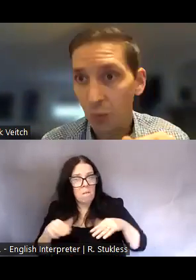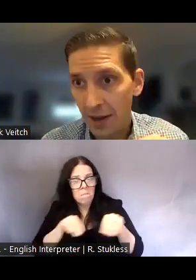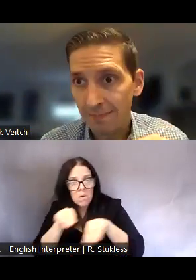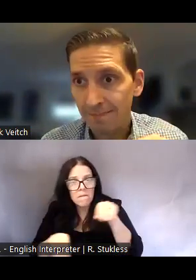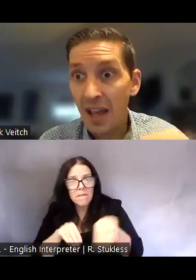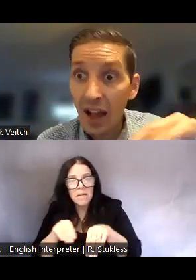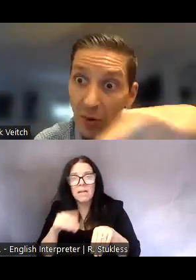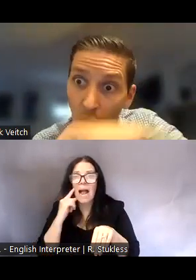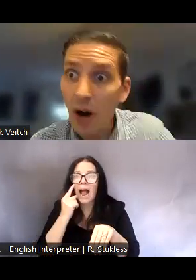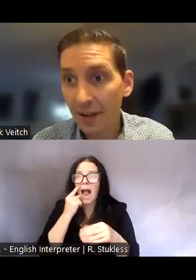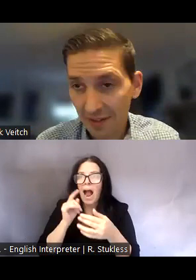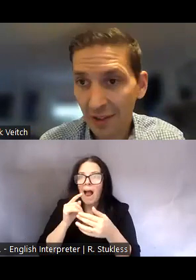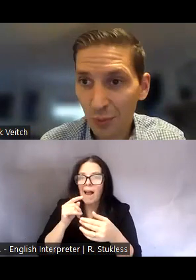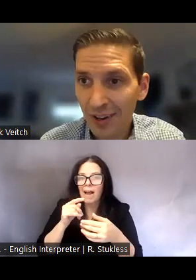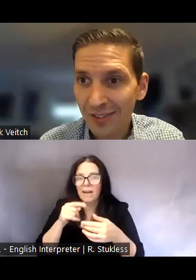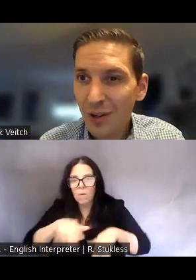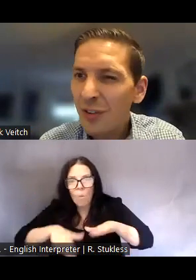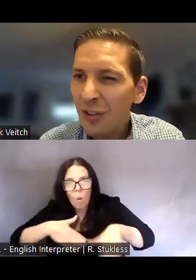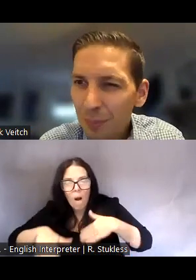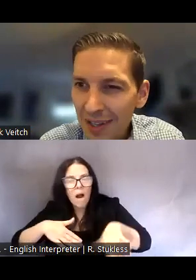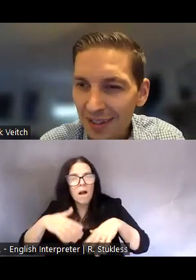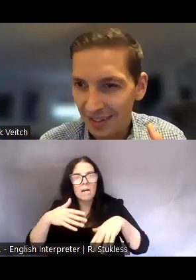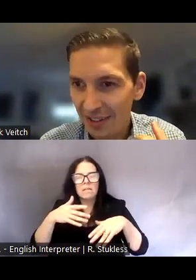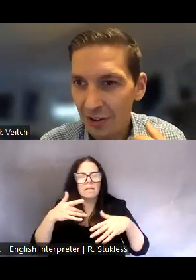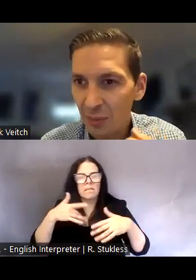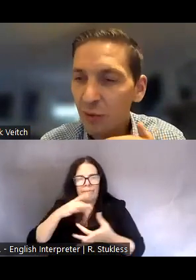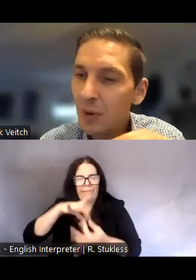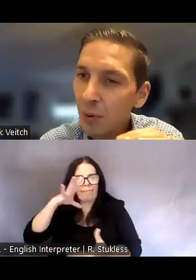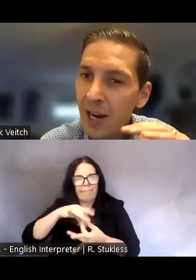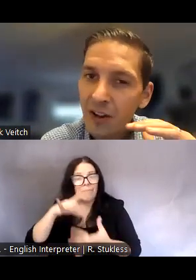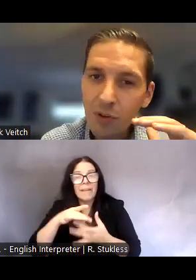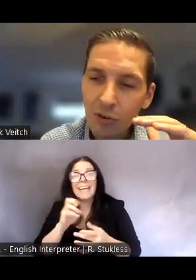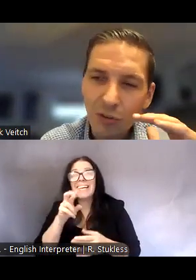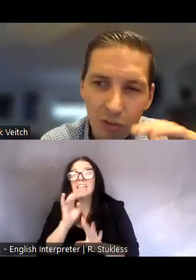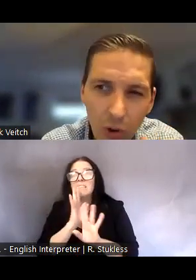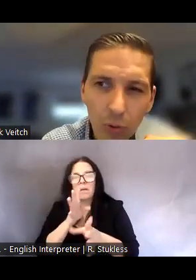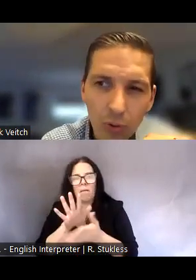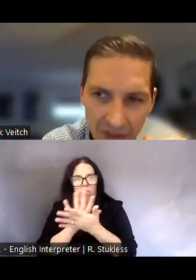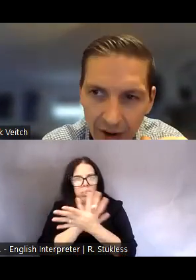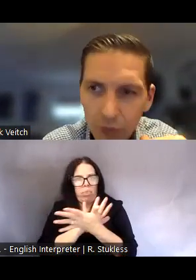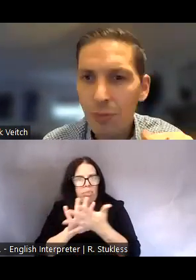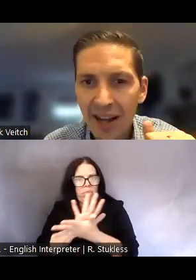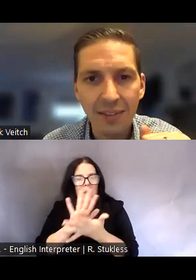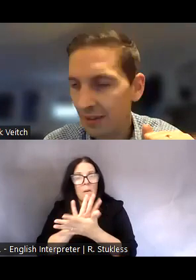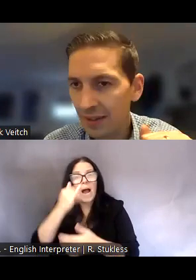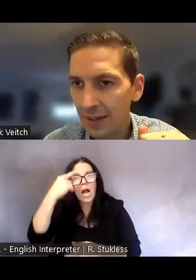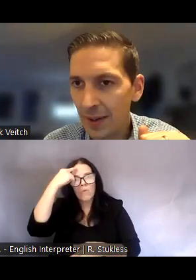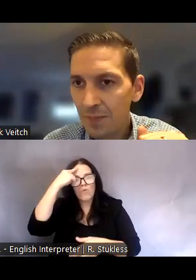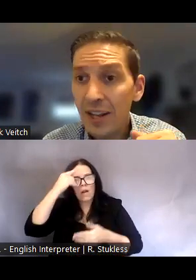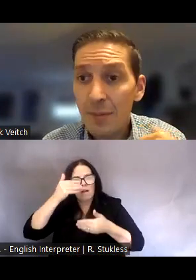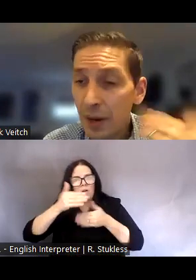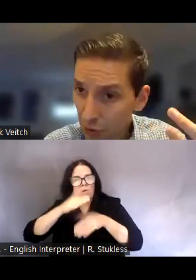don't see as well. I don't walk as well. Don't even speak as clearly because my brain has been sort of slowed down